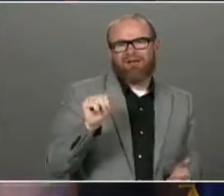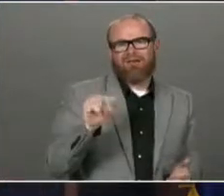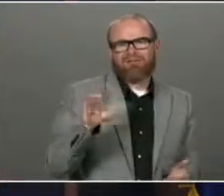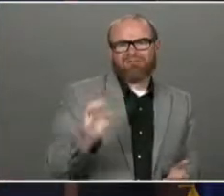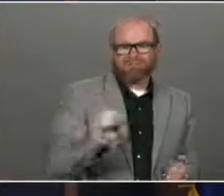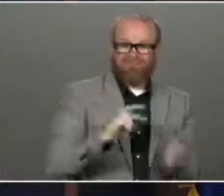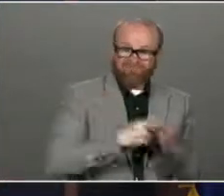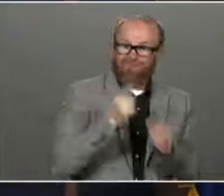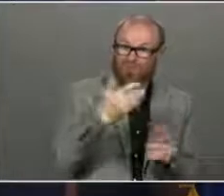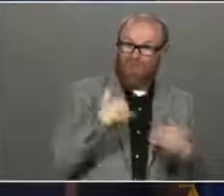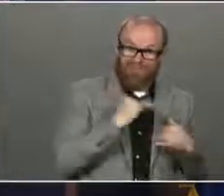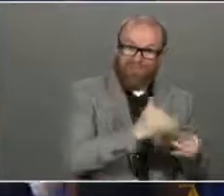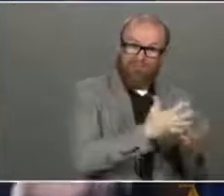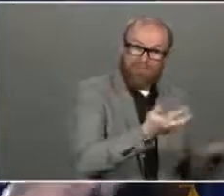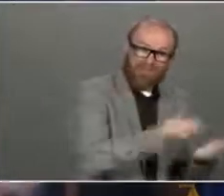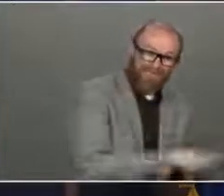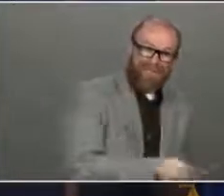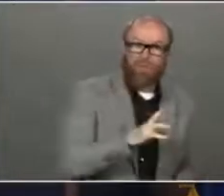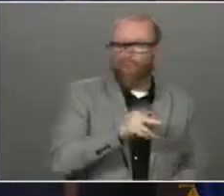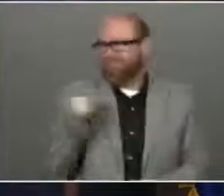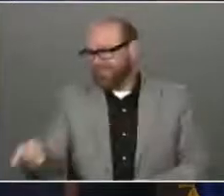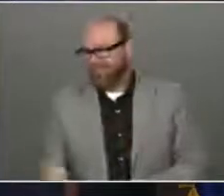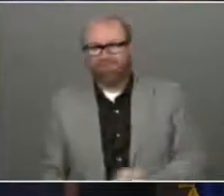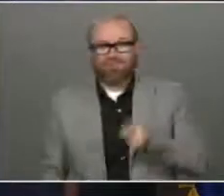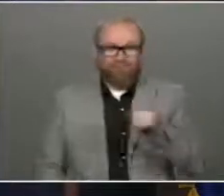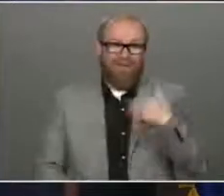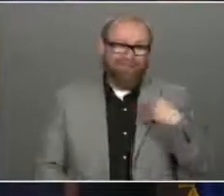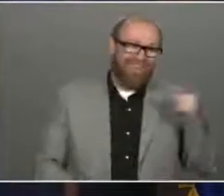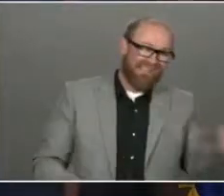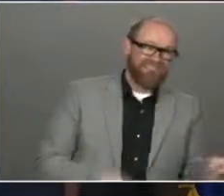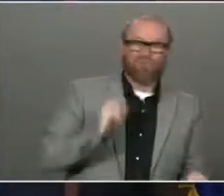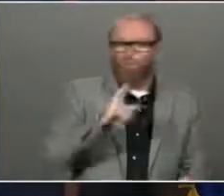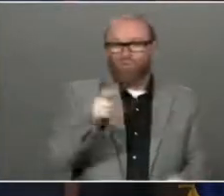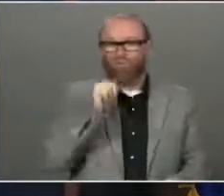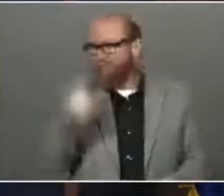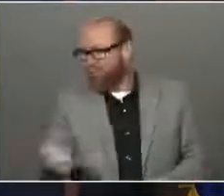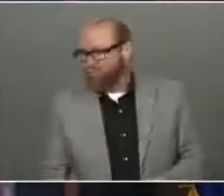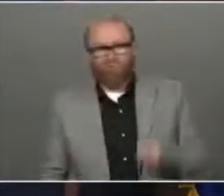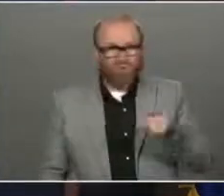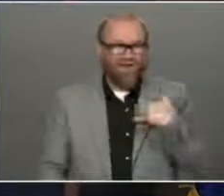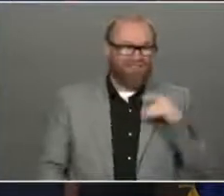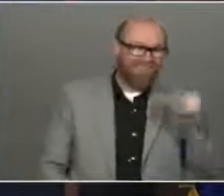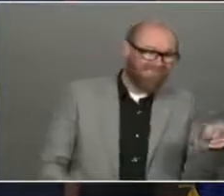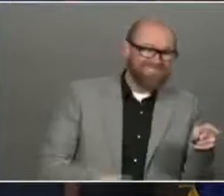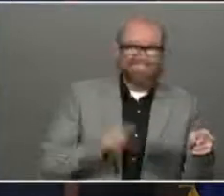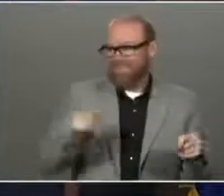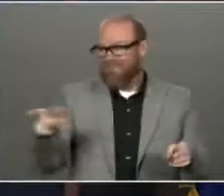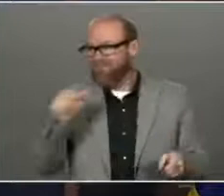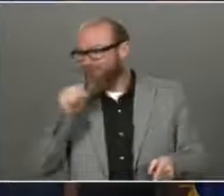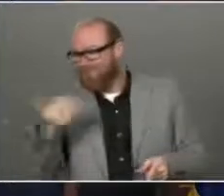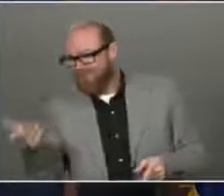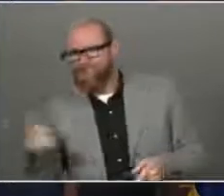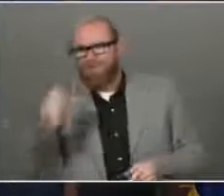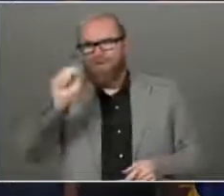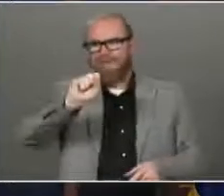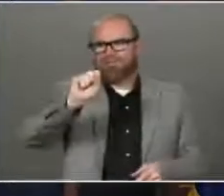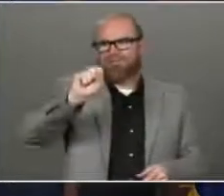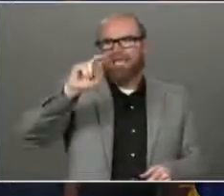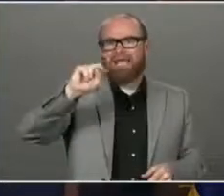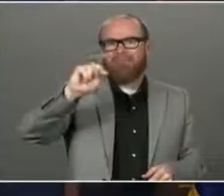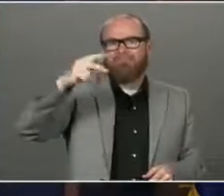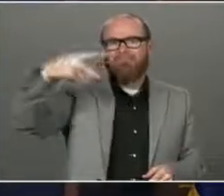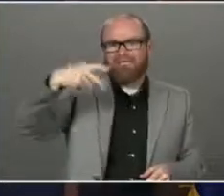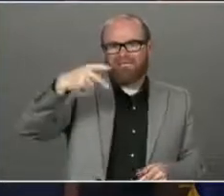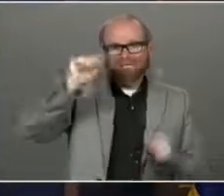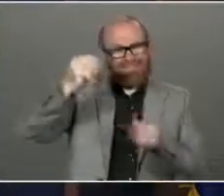much money or you don't have this much money. You have these expenditures, you don't have these expenditures. The S&P and others can tell us state